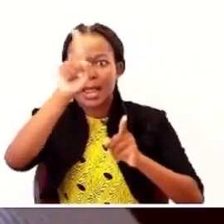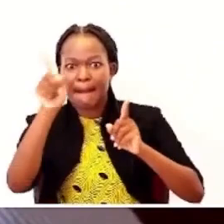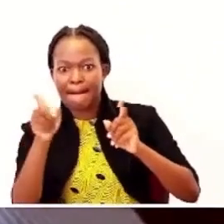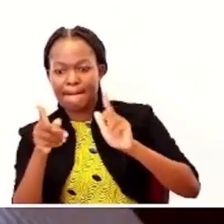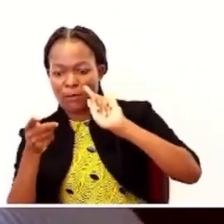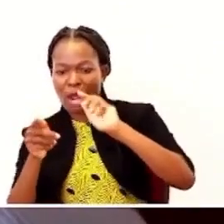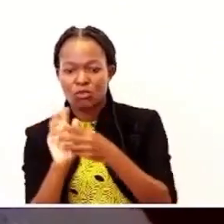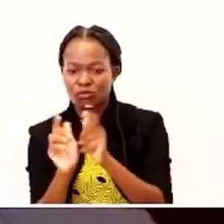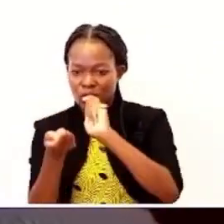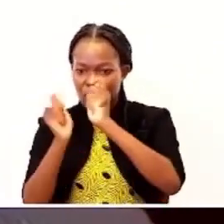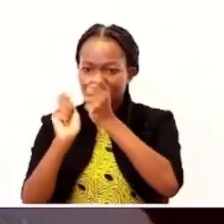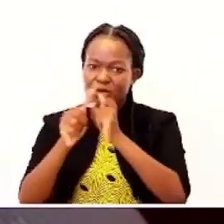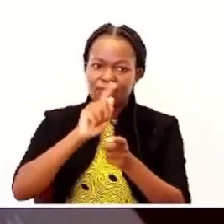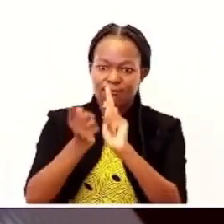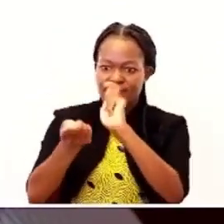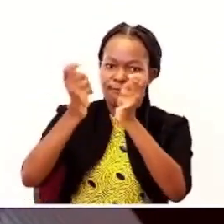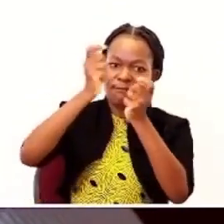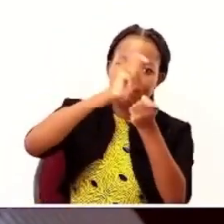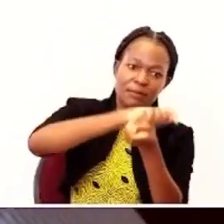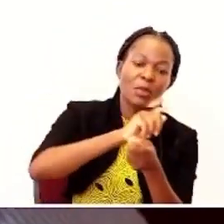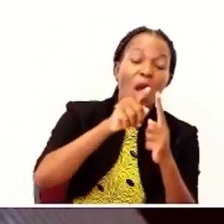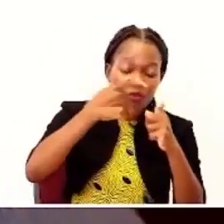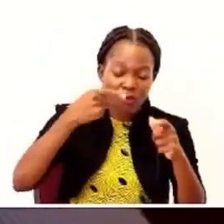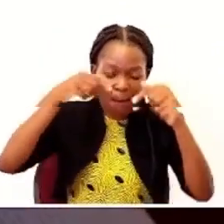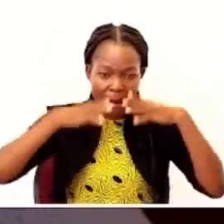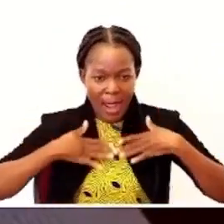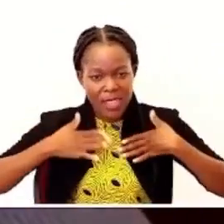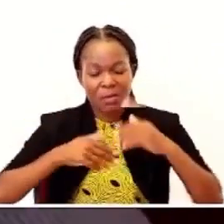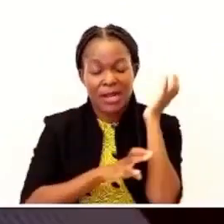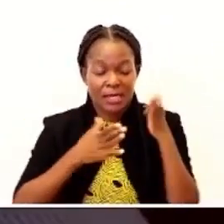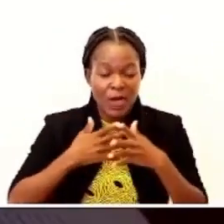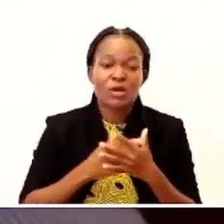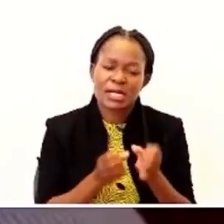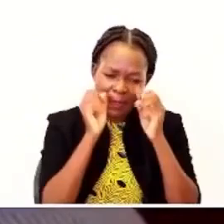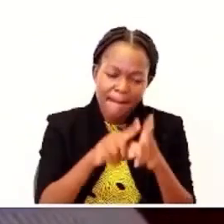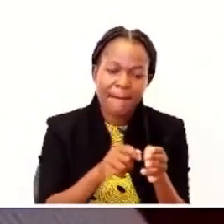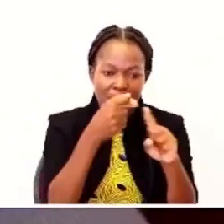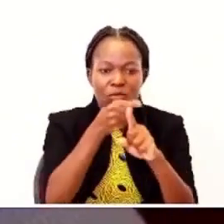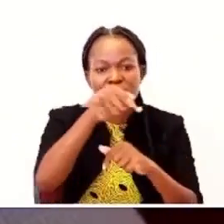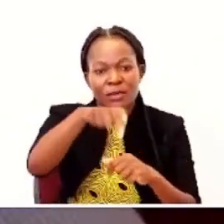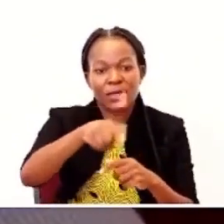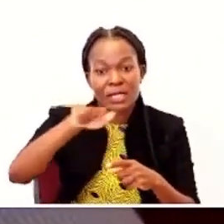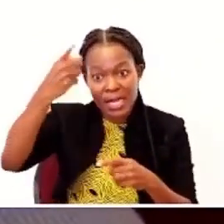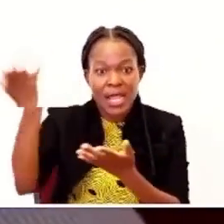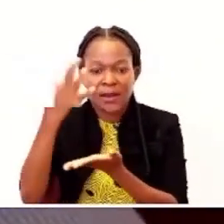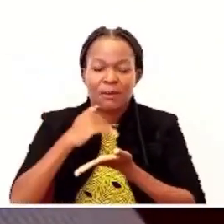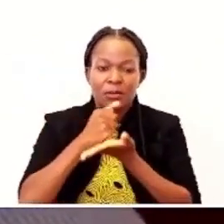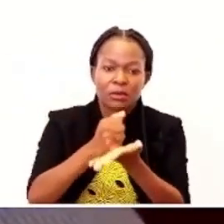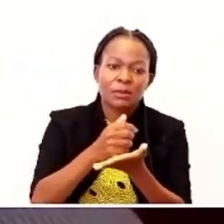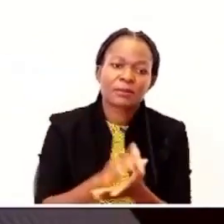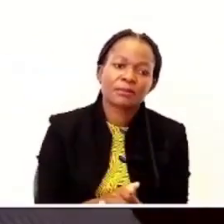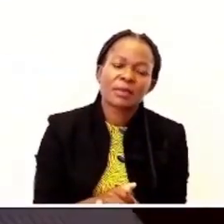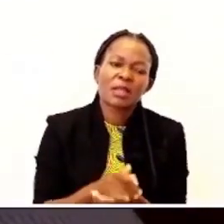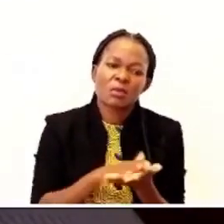it needs to come from our power. A very interesting statistic that came out in the